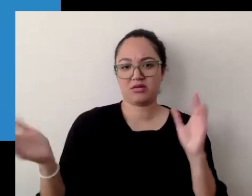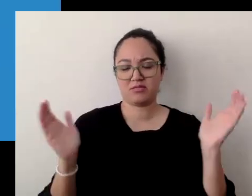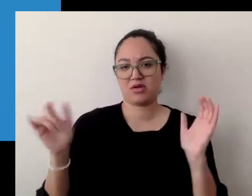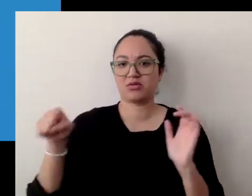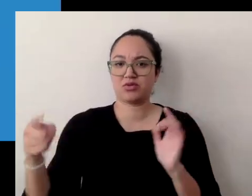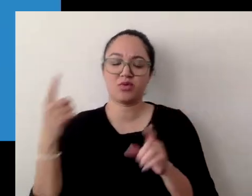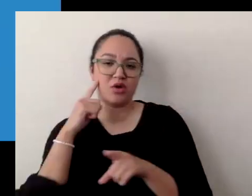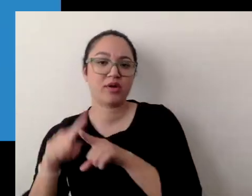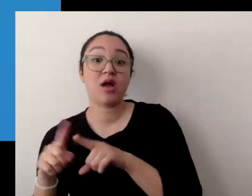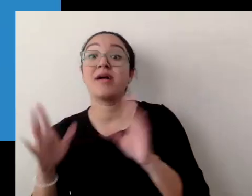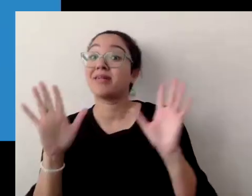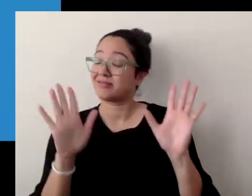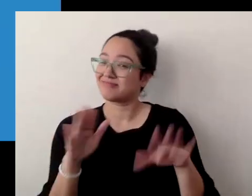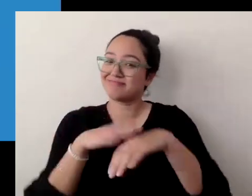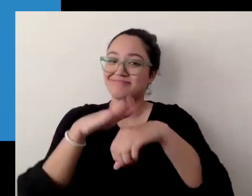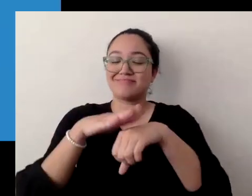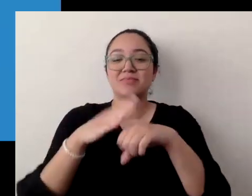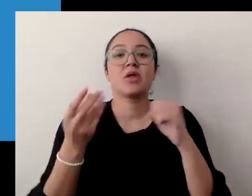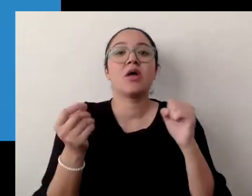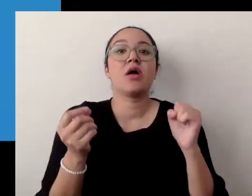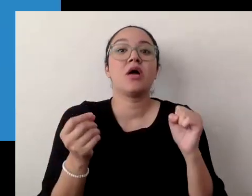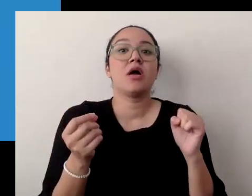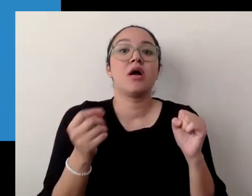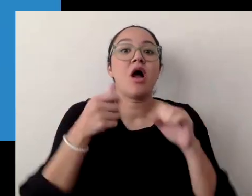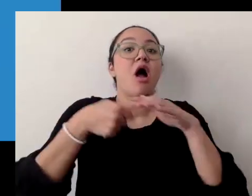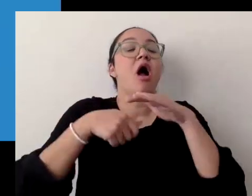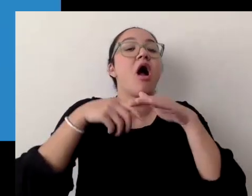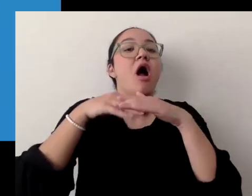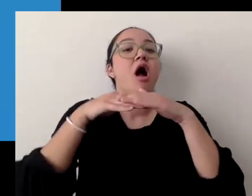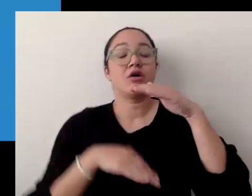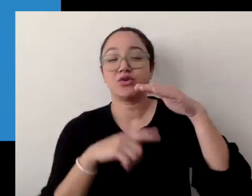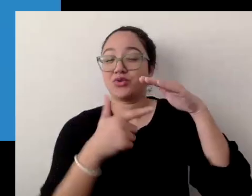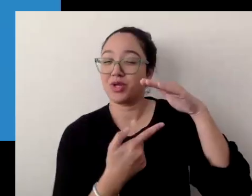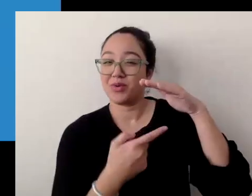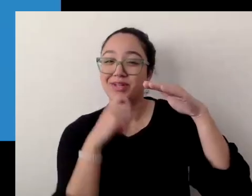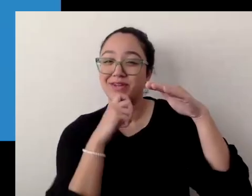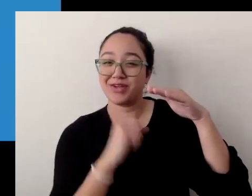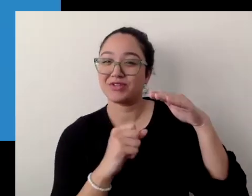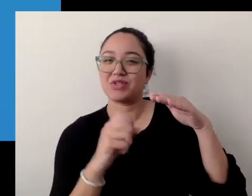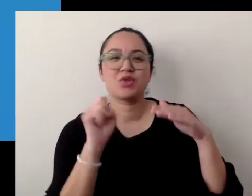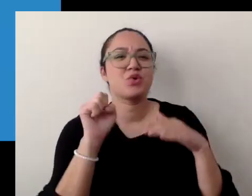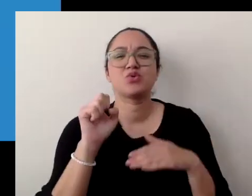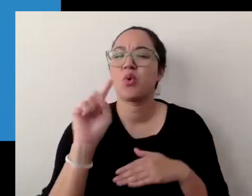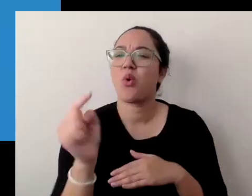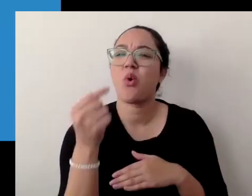Now, a word of caution here, the under 21 years of age, there was only